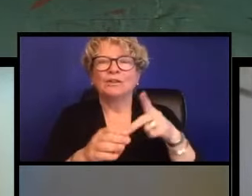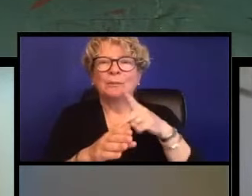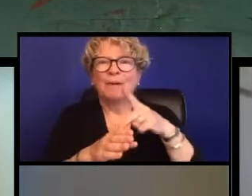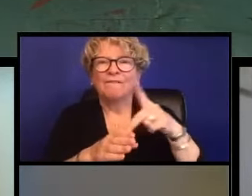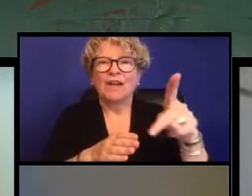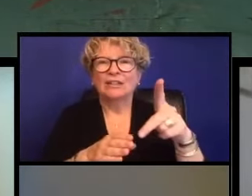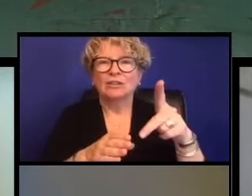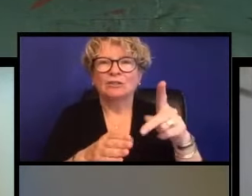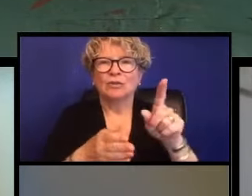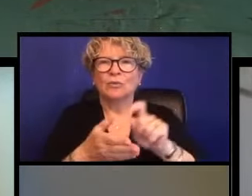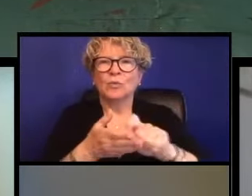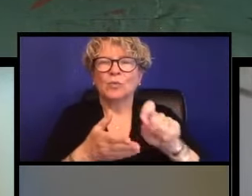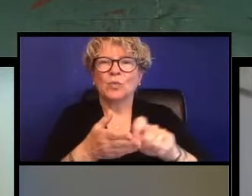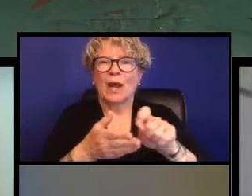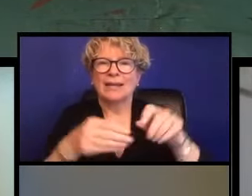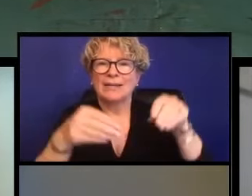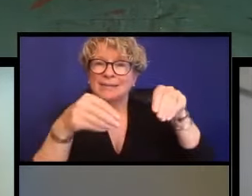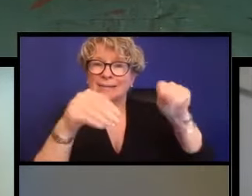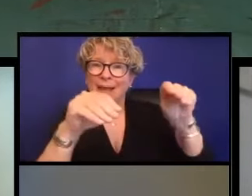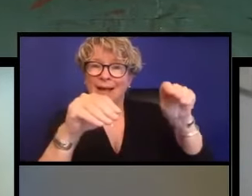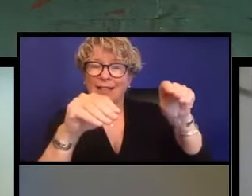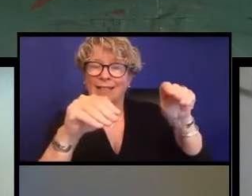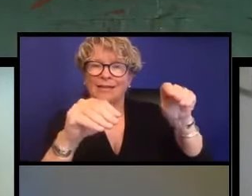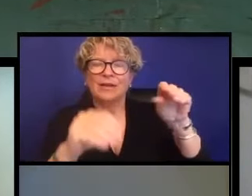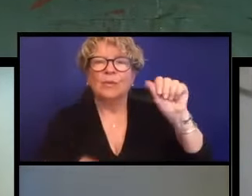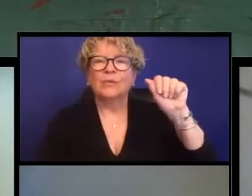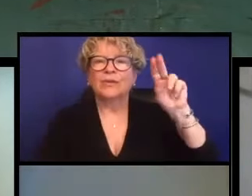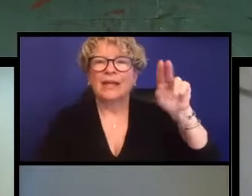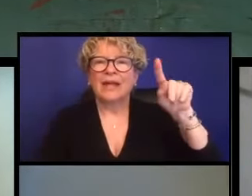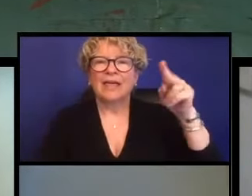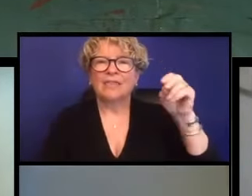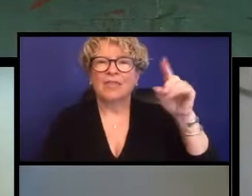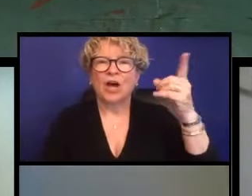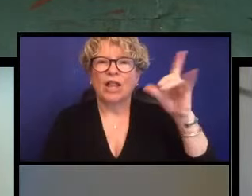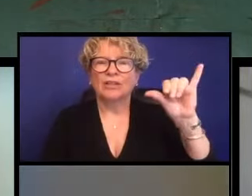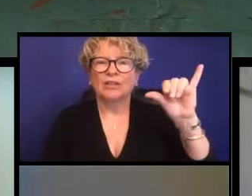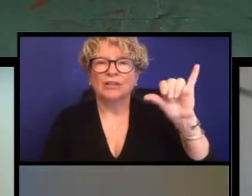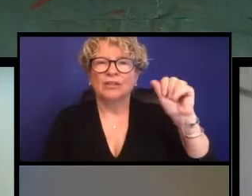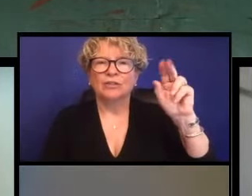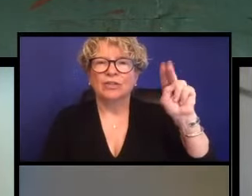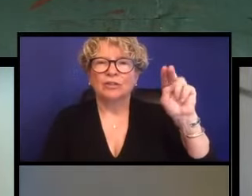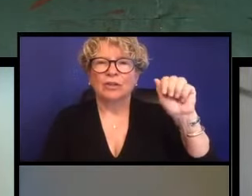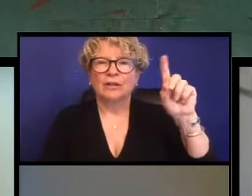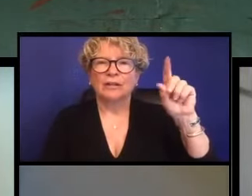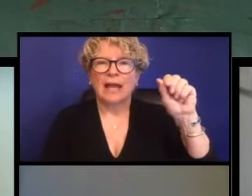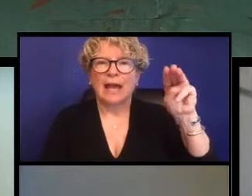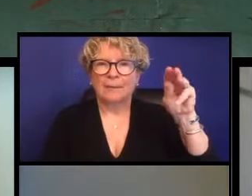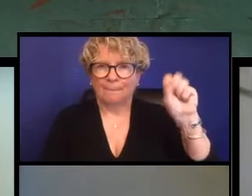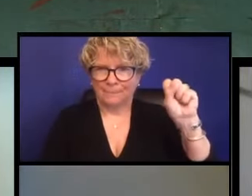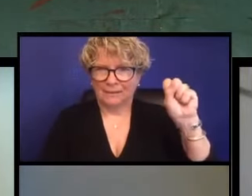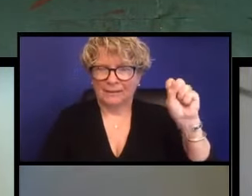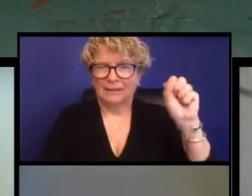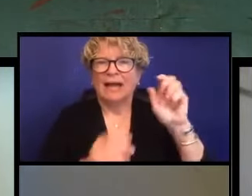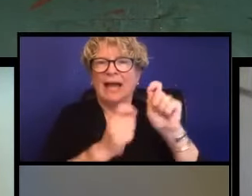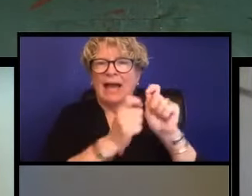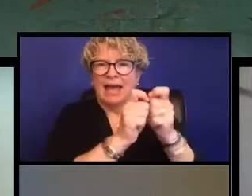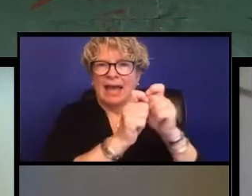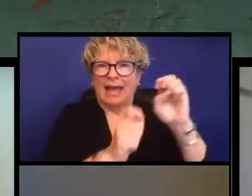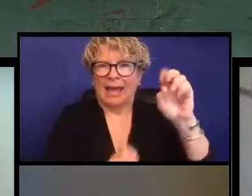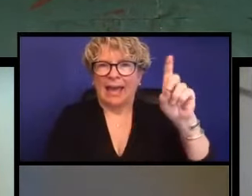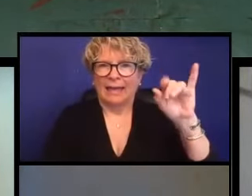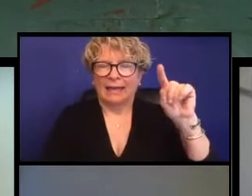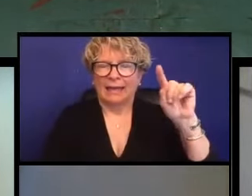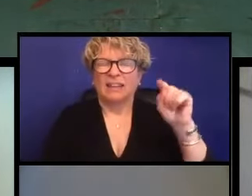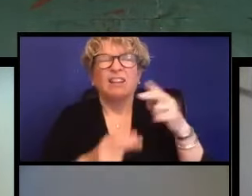was to an anthology that John Joseph Adams edited called The Way of the Wizard. It